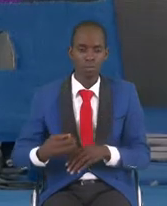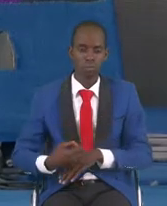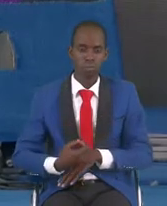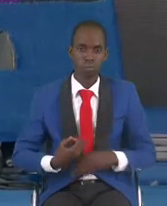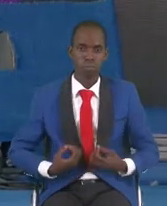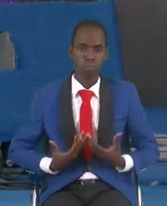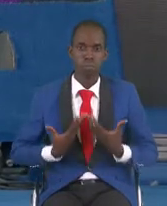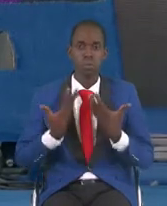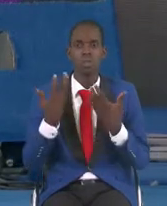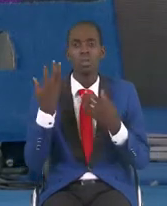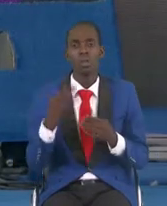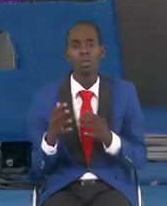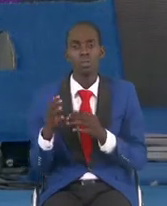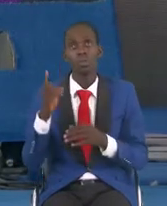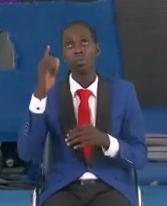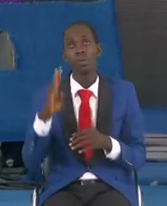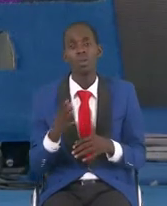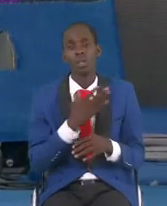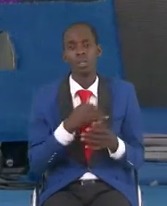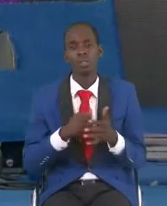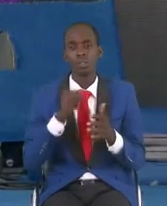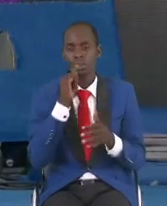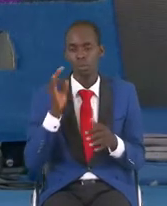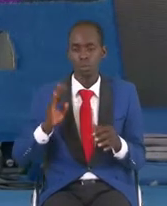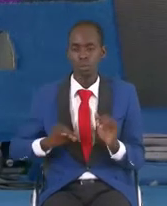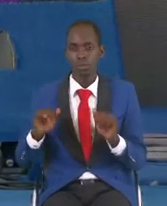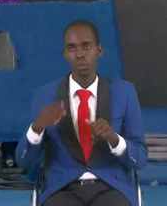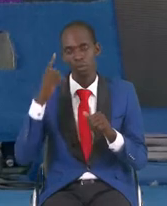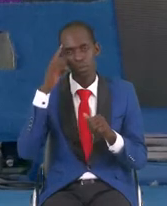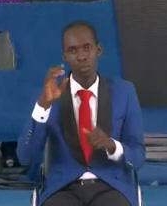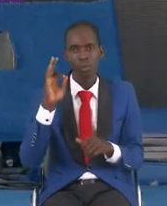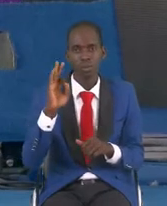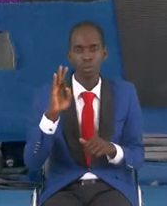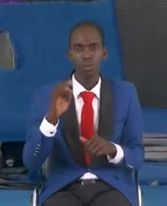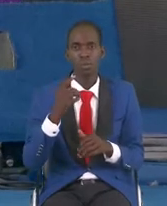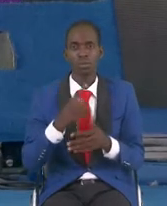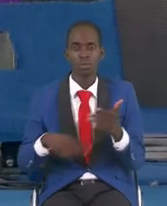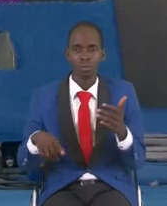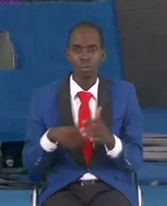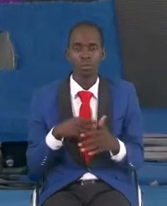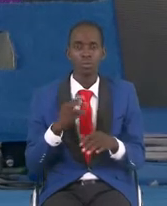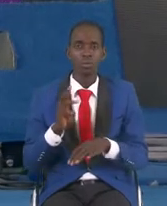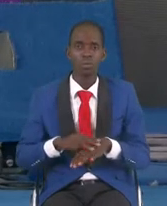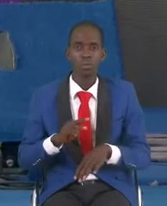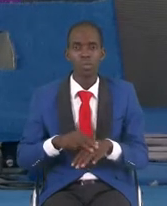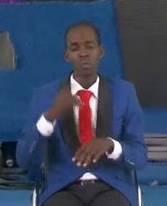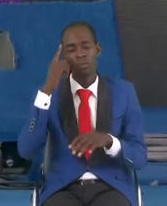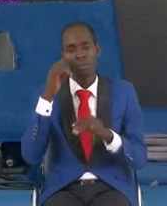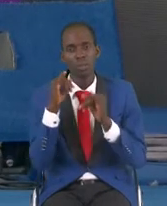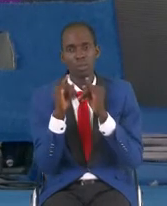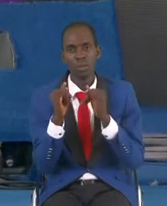and is profitable for doctrine and for reproof, for correction, for instruction